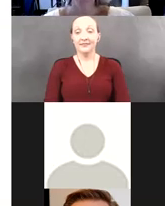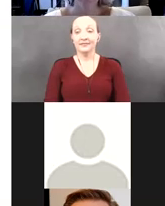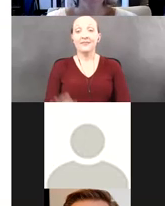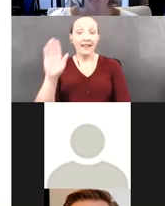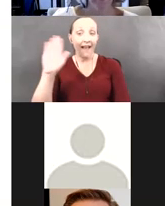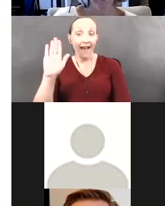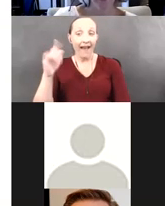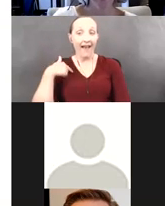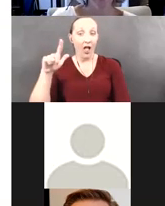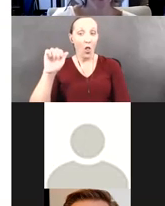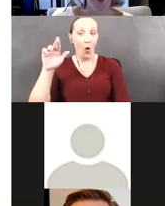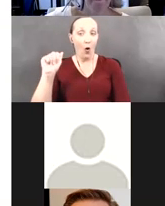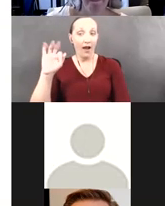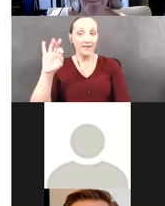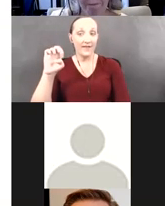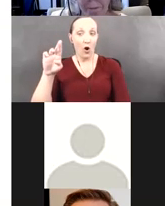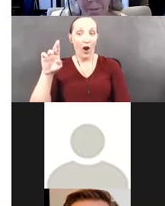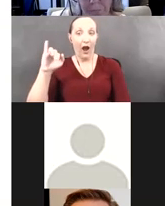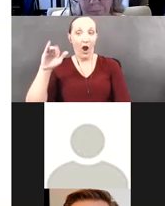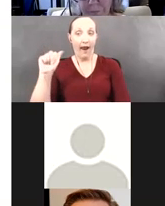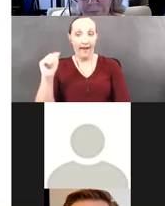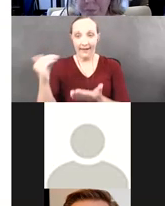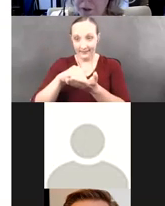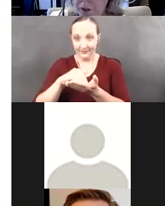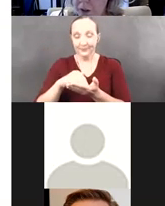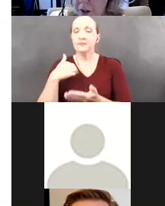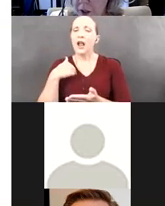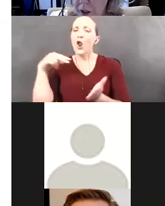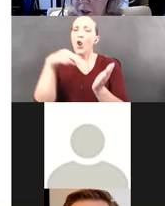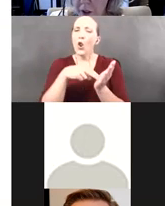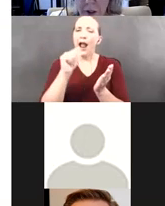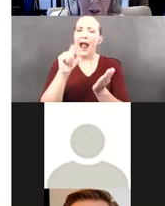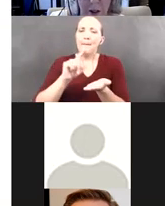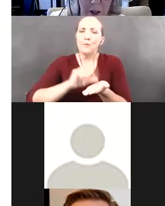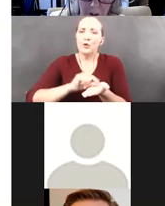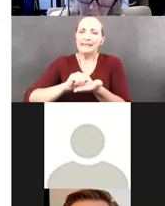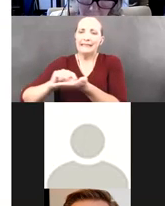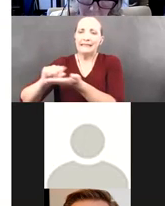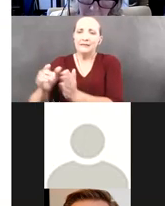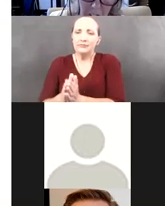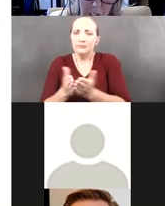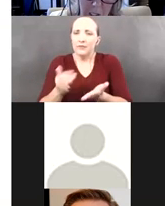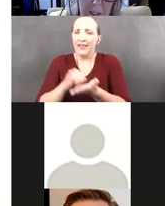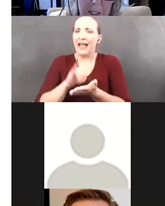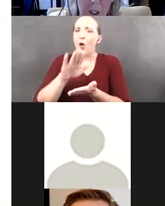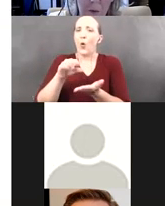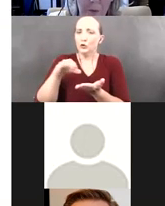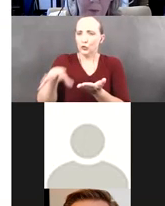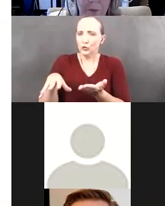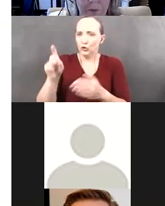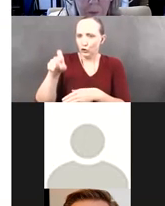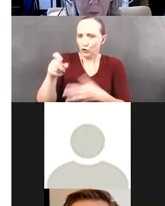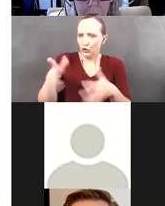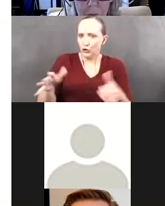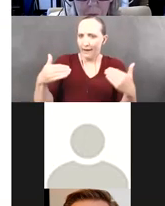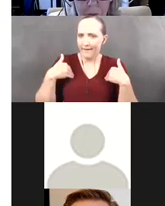Laura Ferreira again. Hola, soy and I'm going to Laura Ferreira begin by looking at y the voy print a resources empezar that your students should have. con los recursos